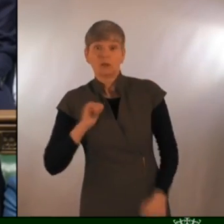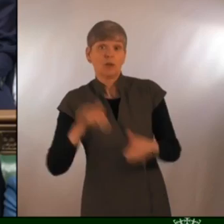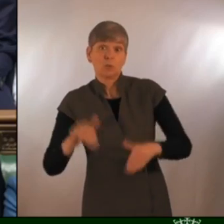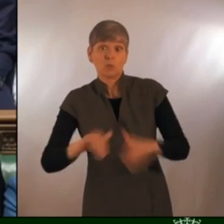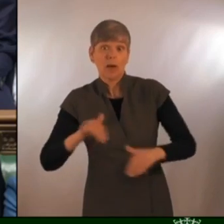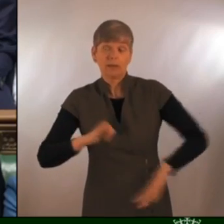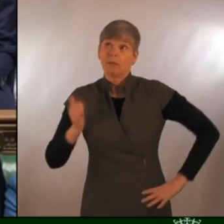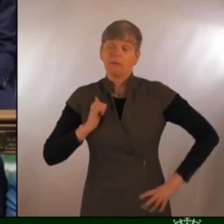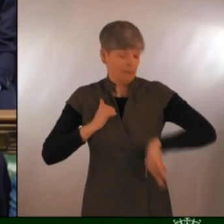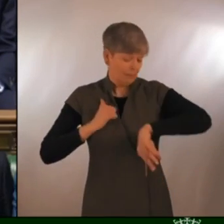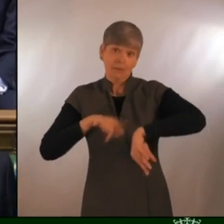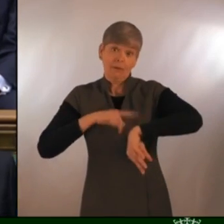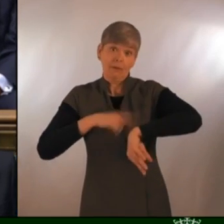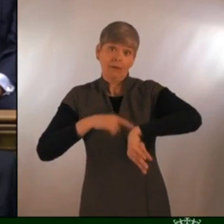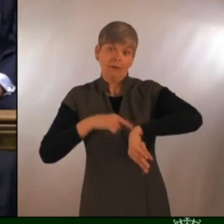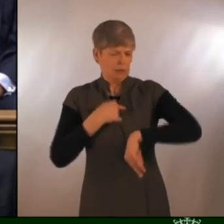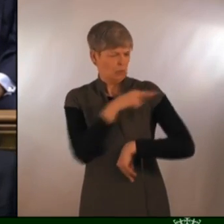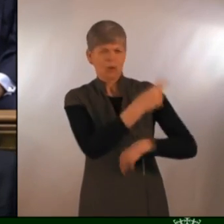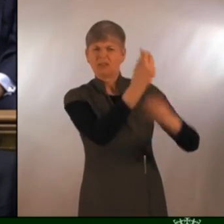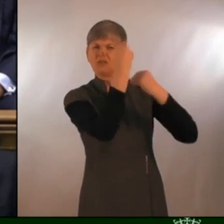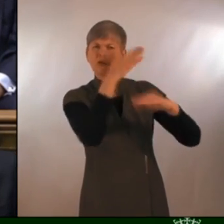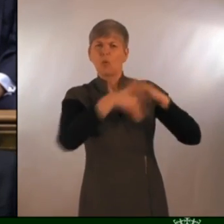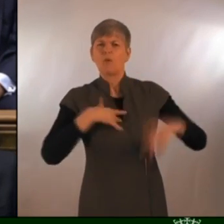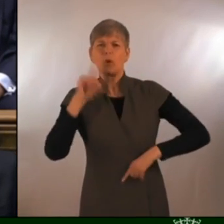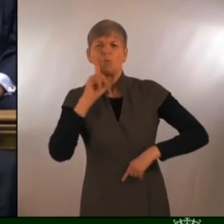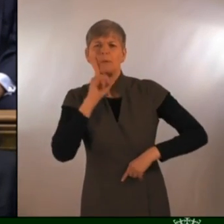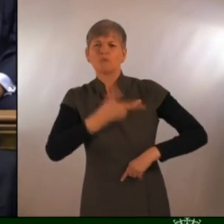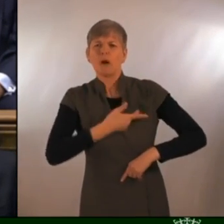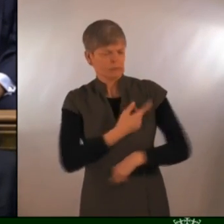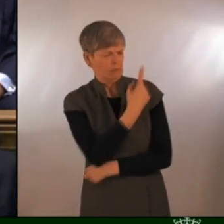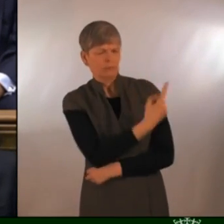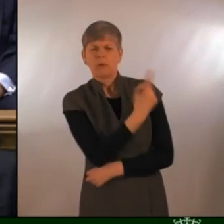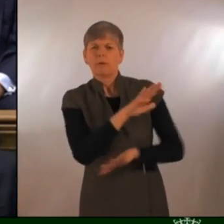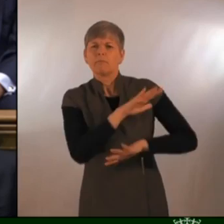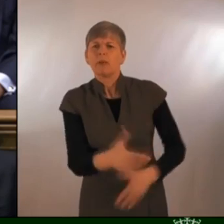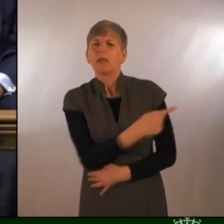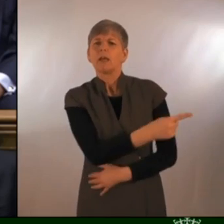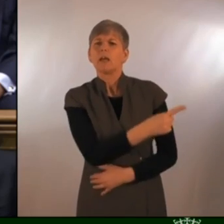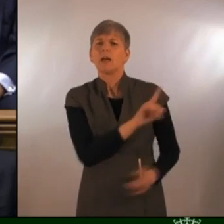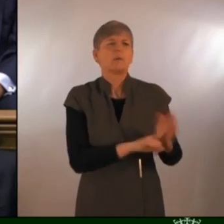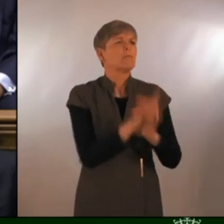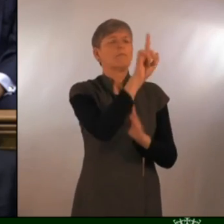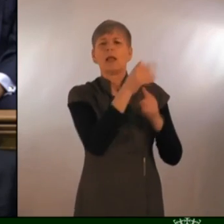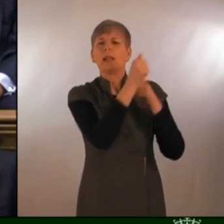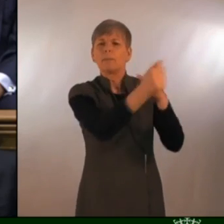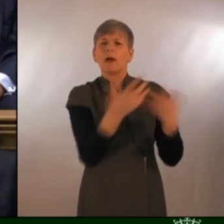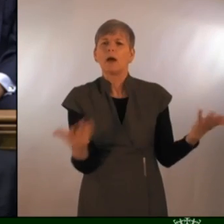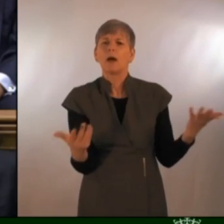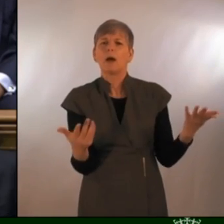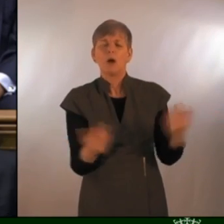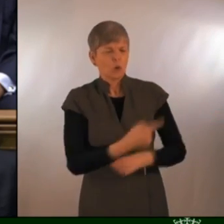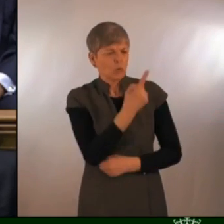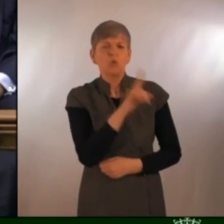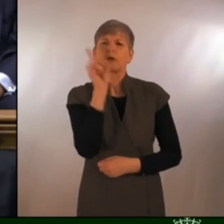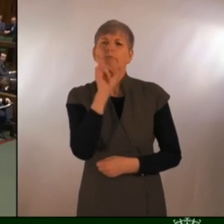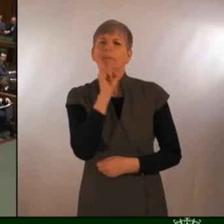I will take no lessons. I will take no lessons in sexism from a party where good female MPs are bullied